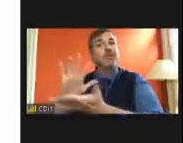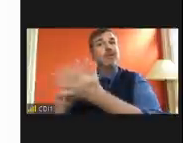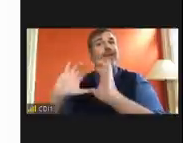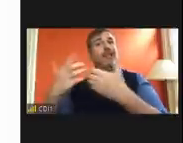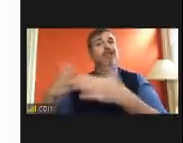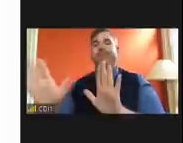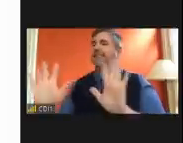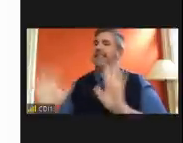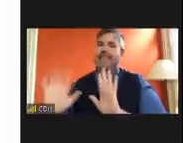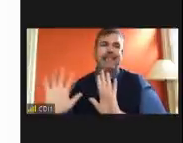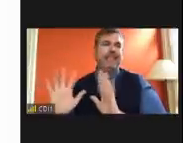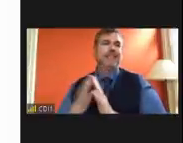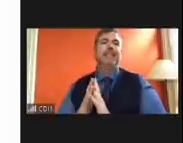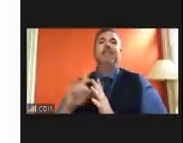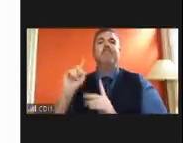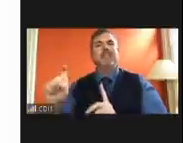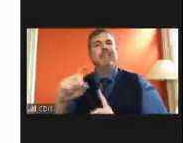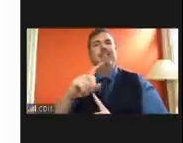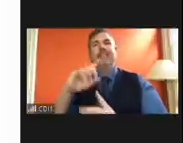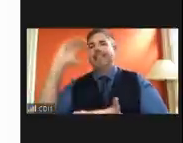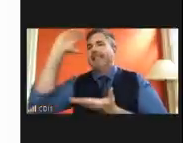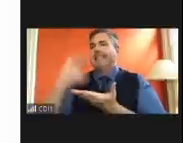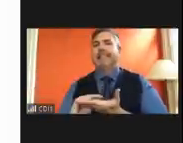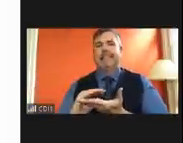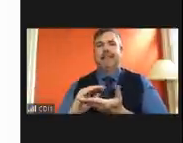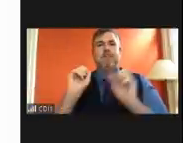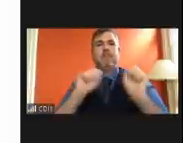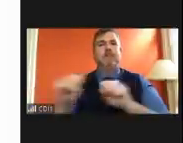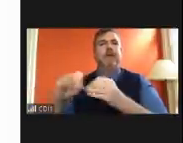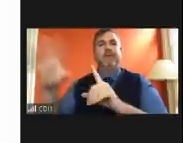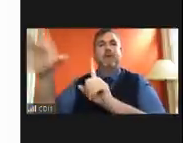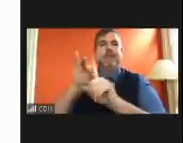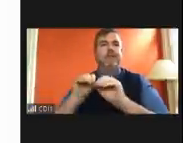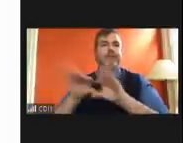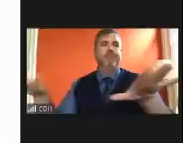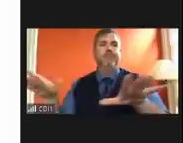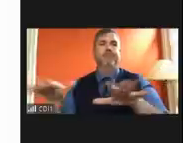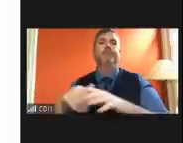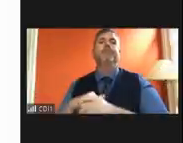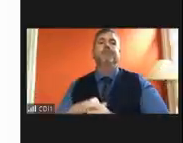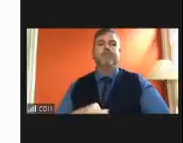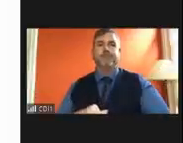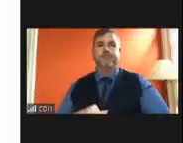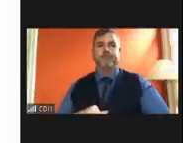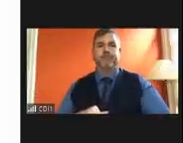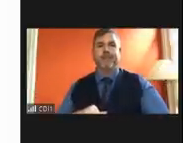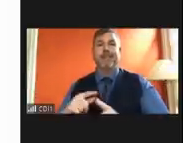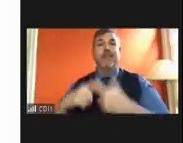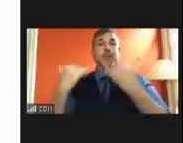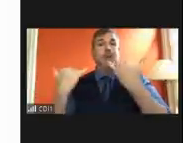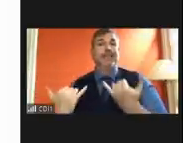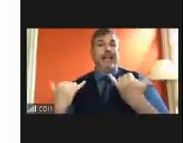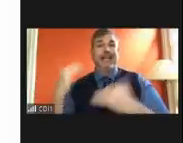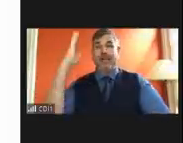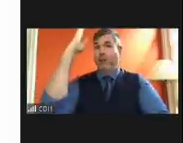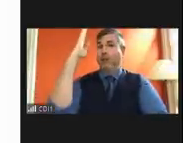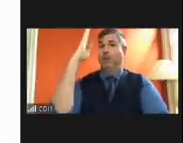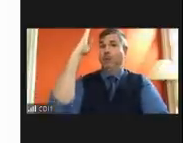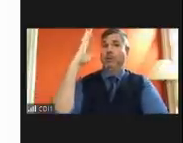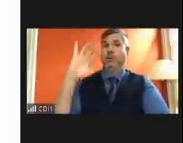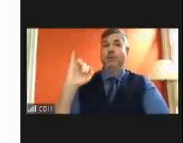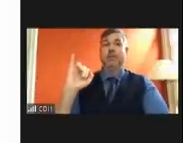return to full in classroom based learning. And then earlier today at noon, the governor announced that counties on the monitoring